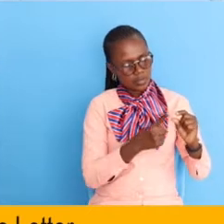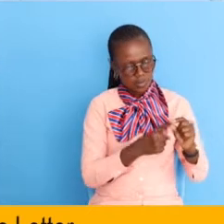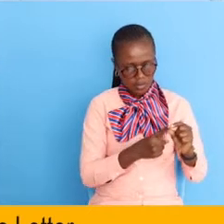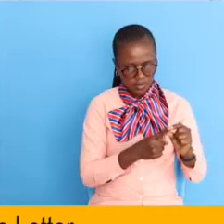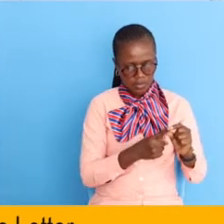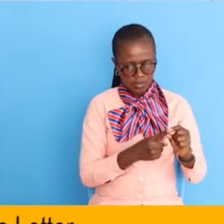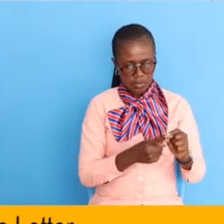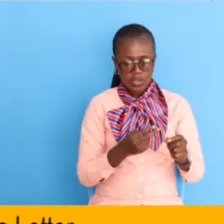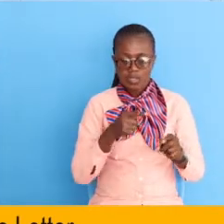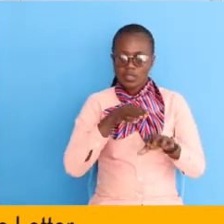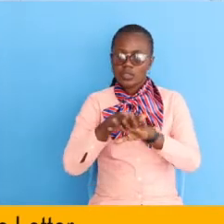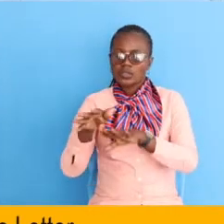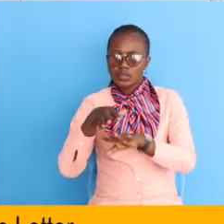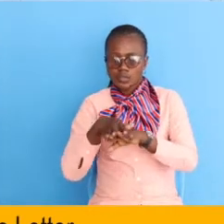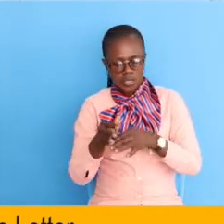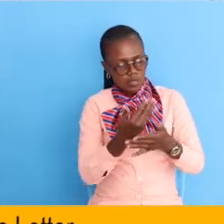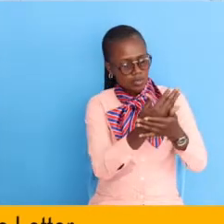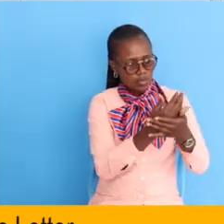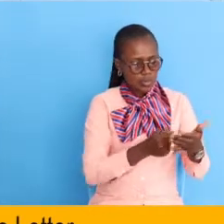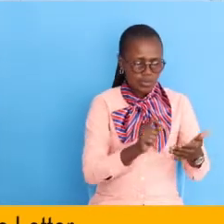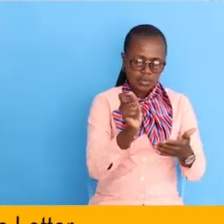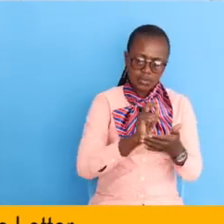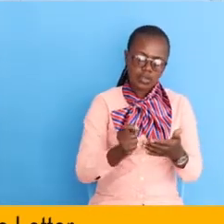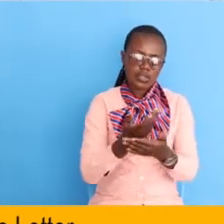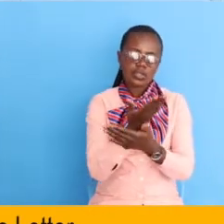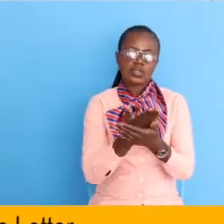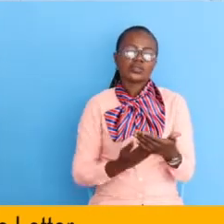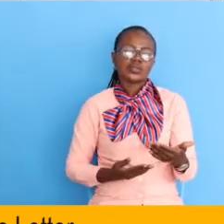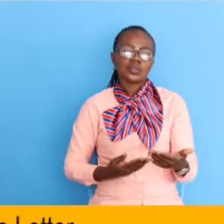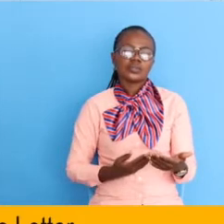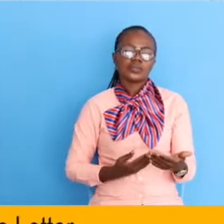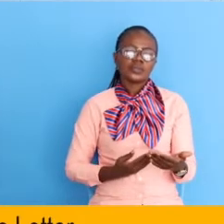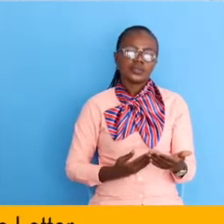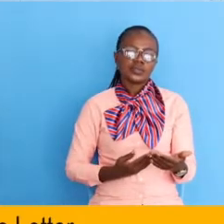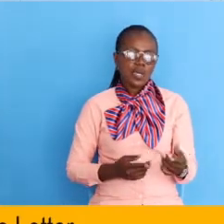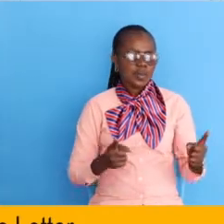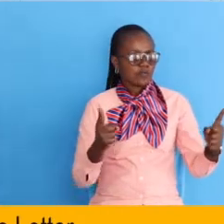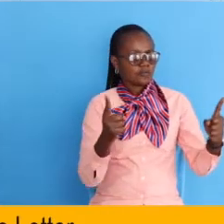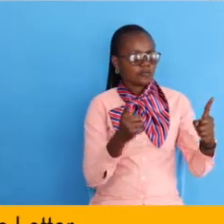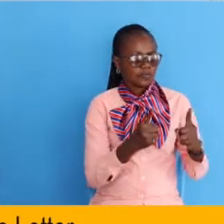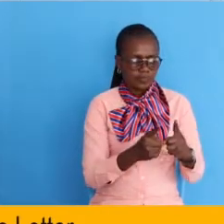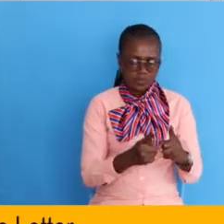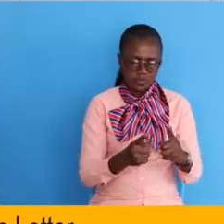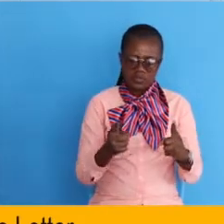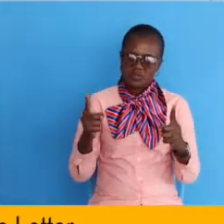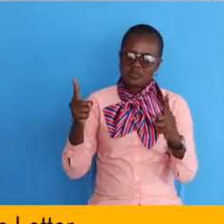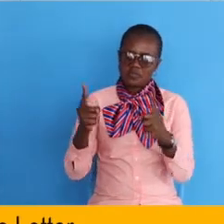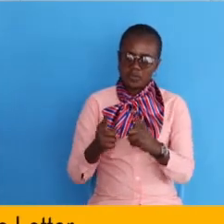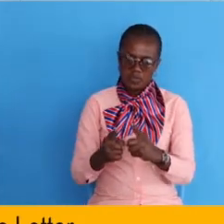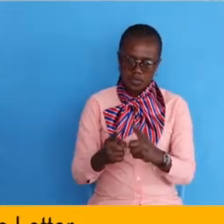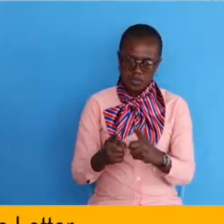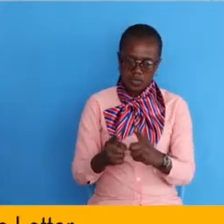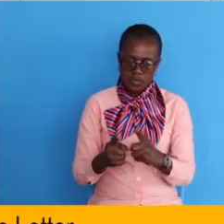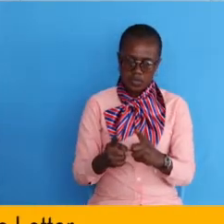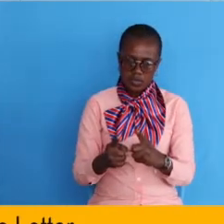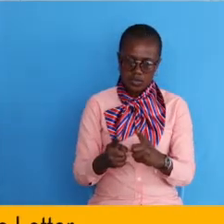are you writing the letter in simple language? But or rather, it is a summary of the aspect